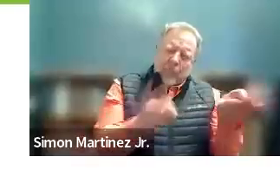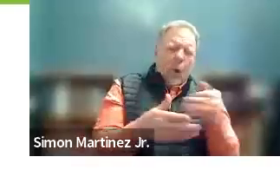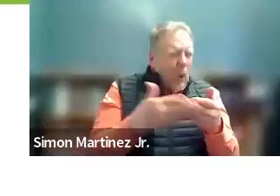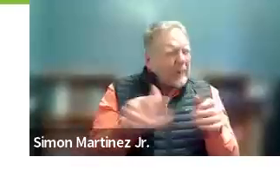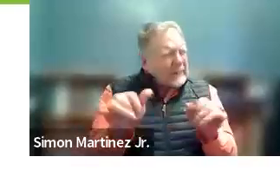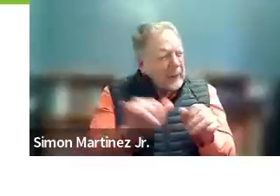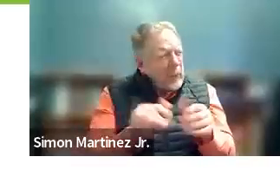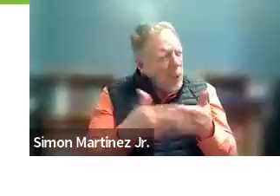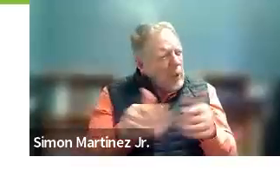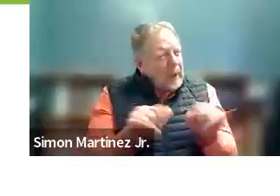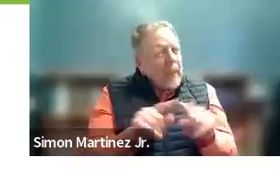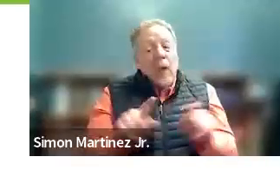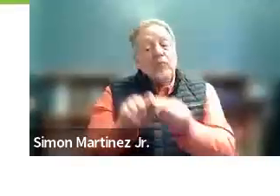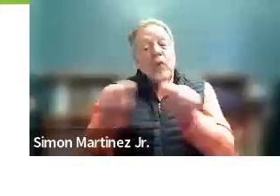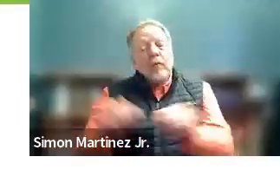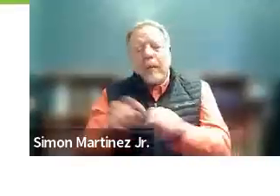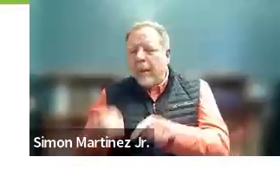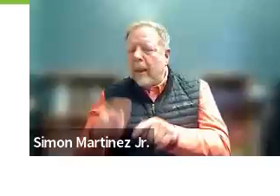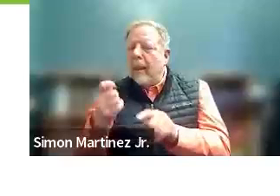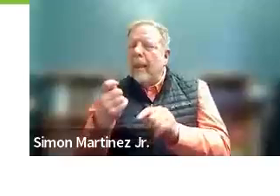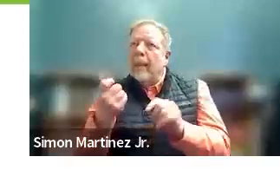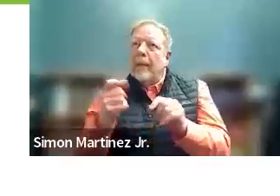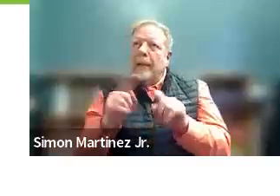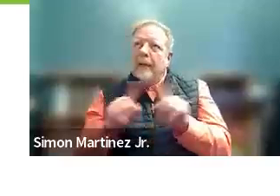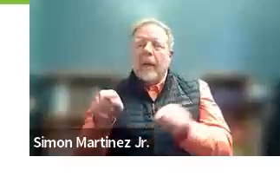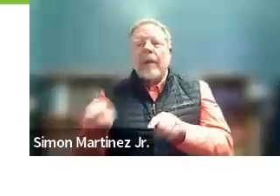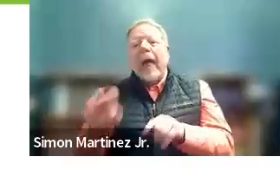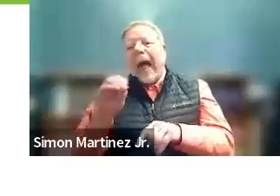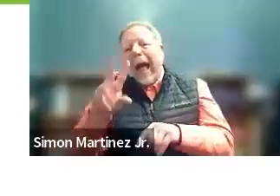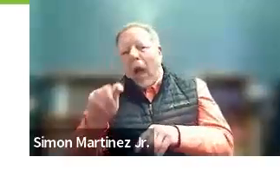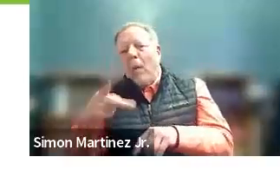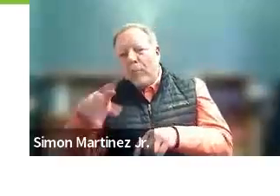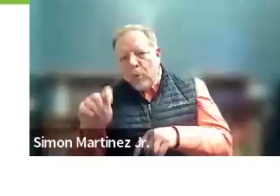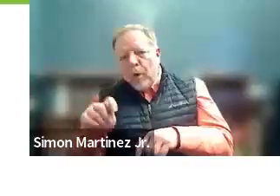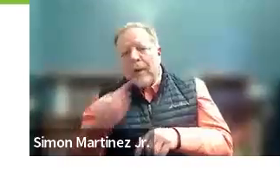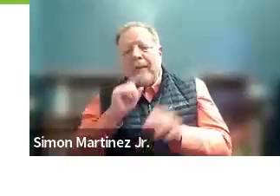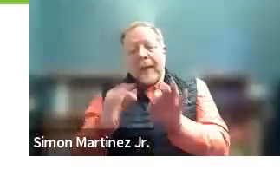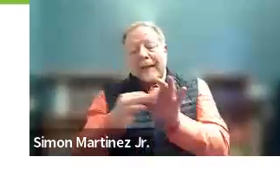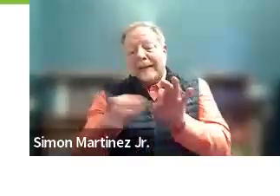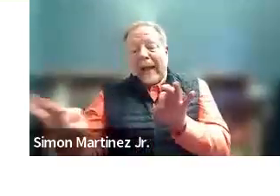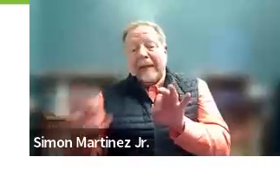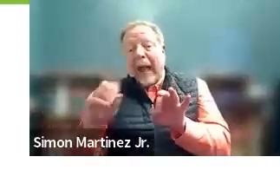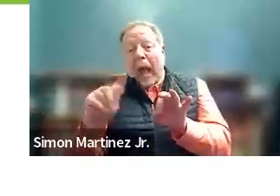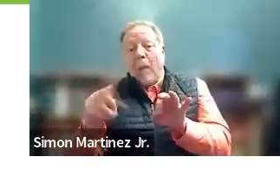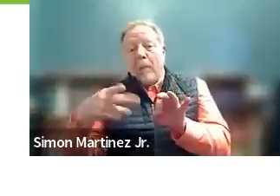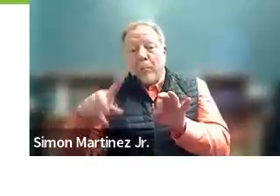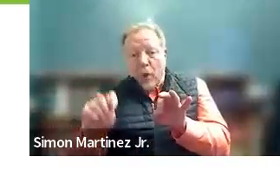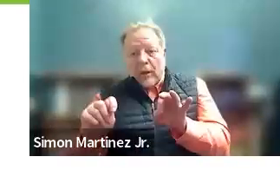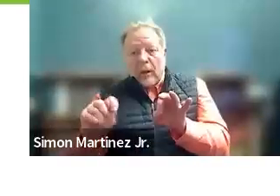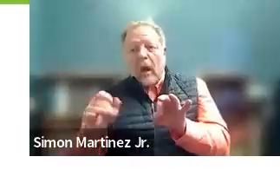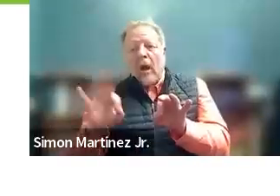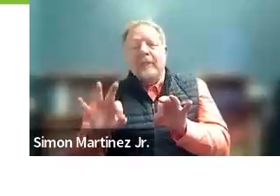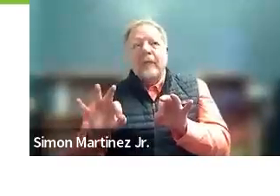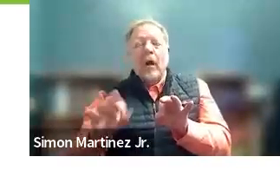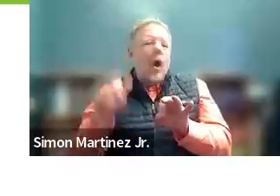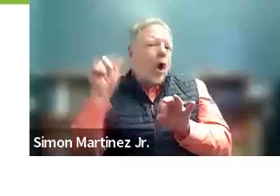caption track, except transcripts are just the output, the text output of